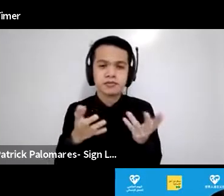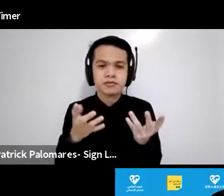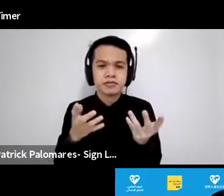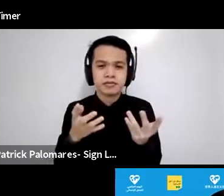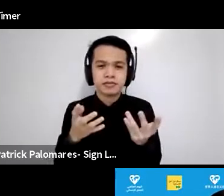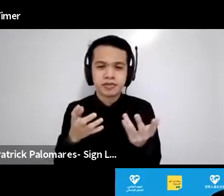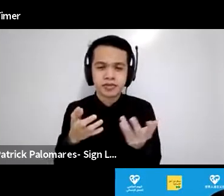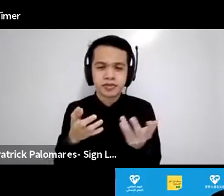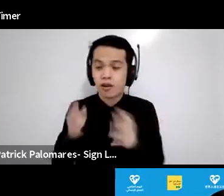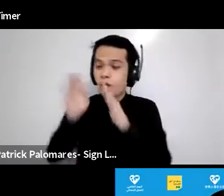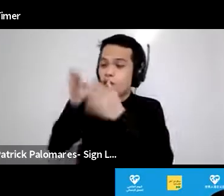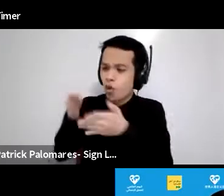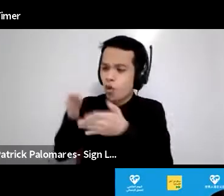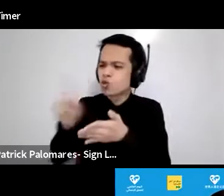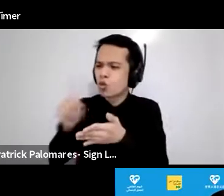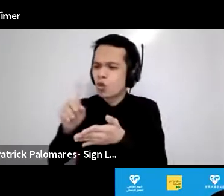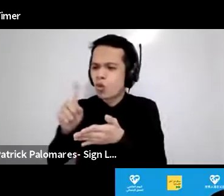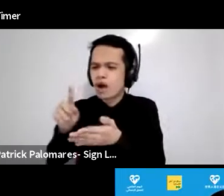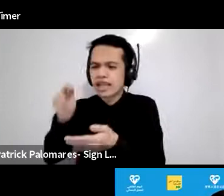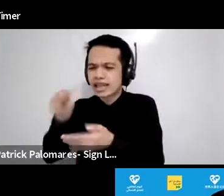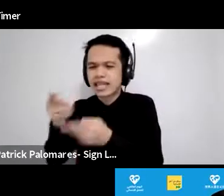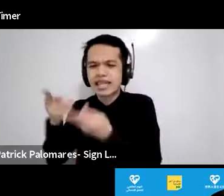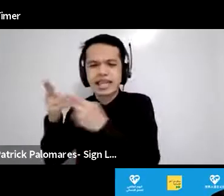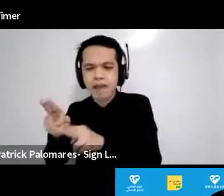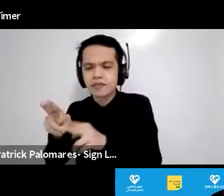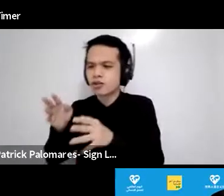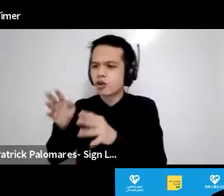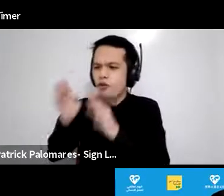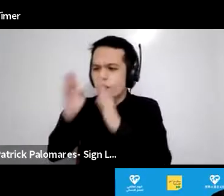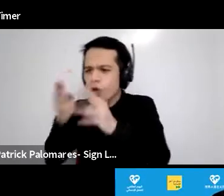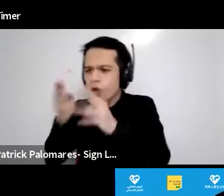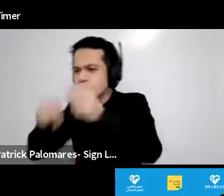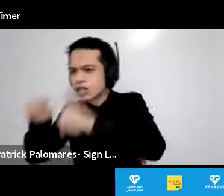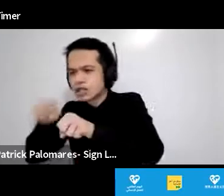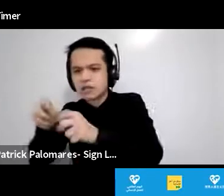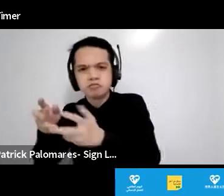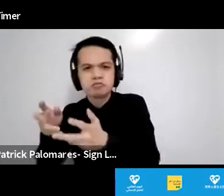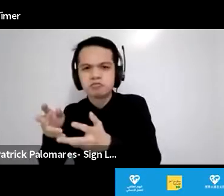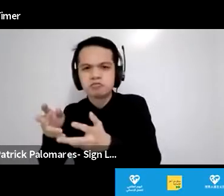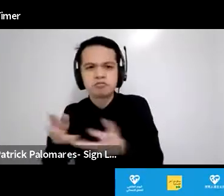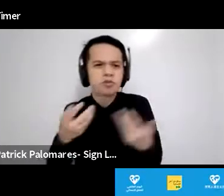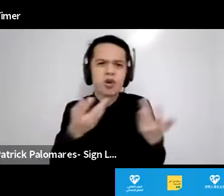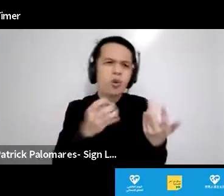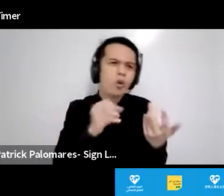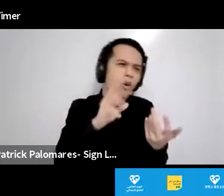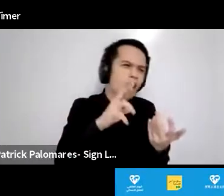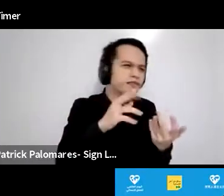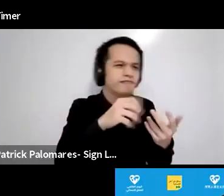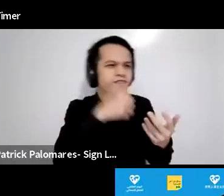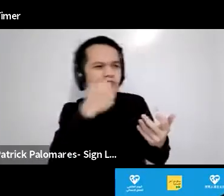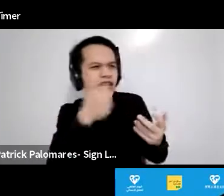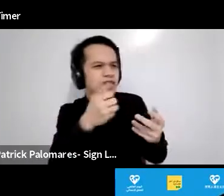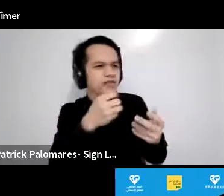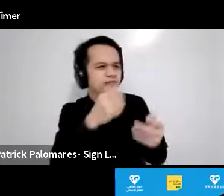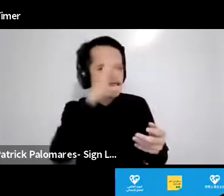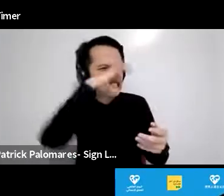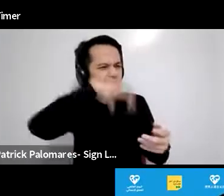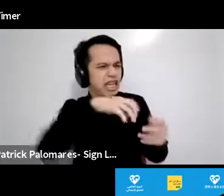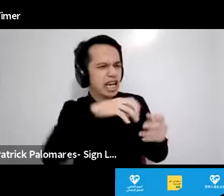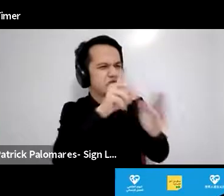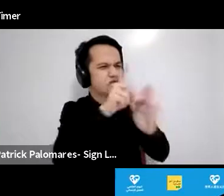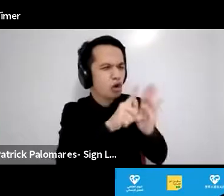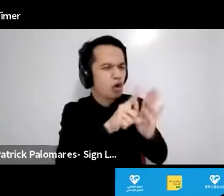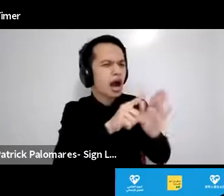instead of focusing on what actually needs to happen and listening to scientists, we'll be getting some strange new laws about shutting